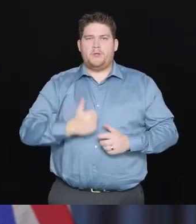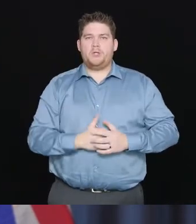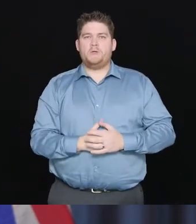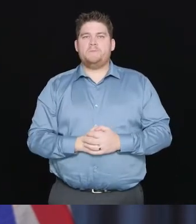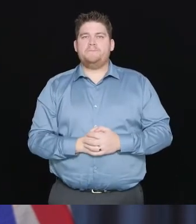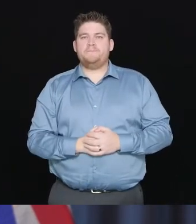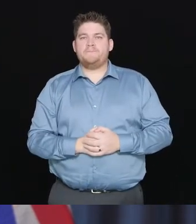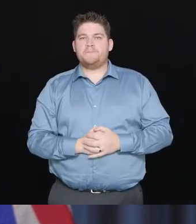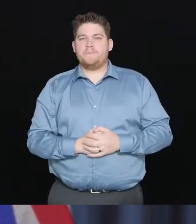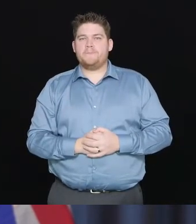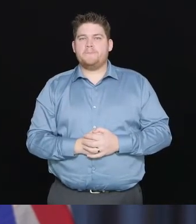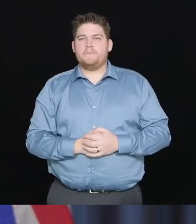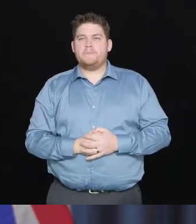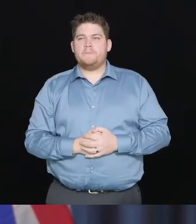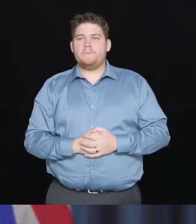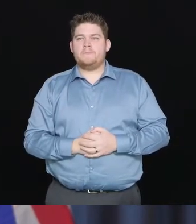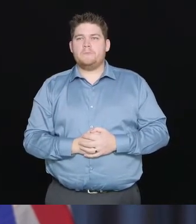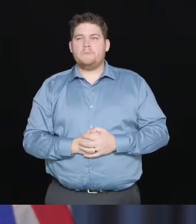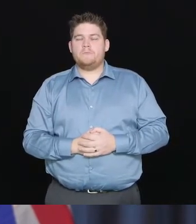that I'm aware of in the North.